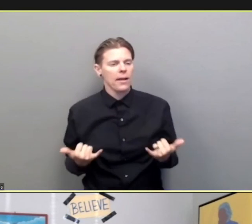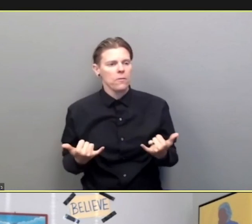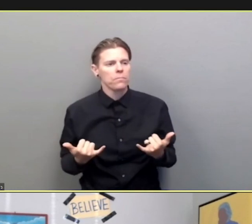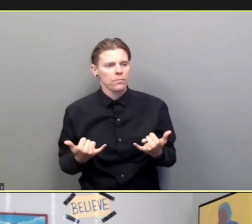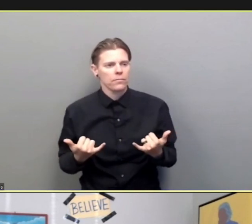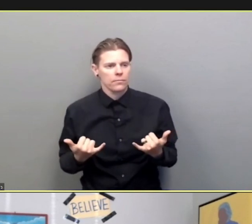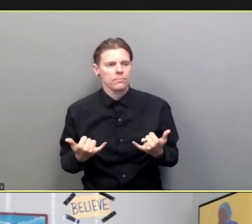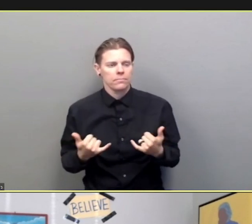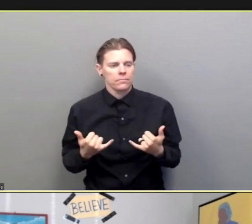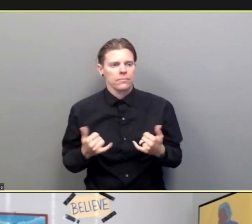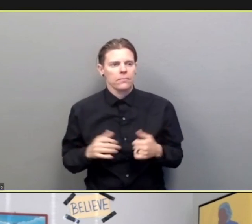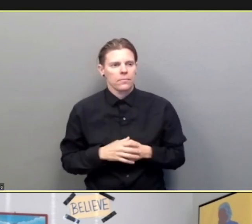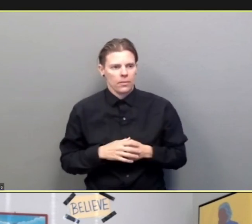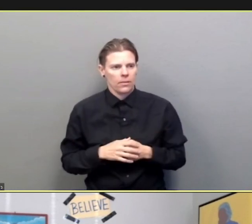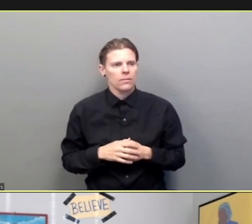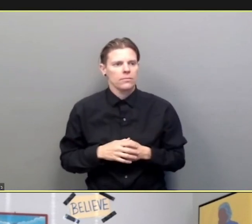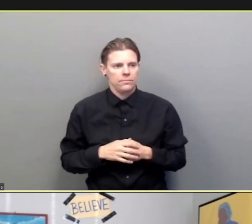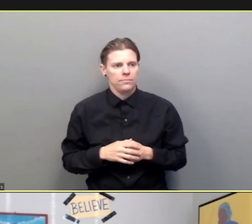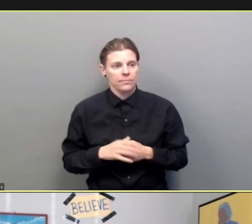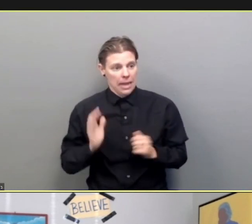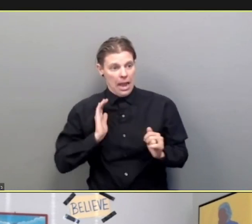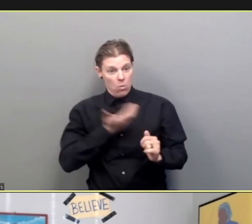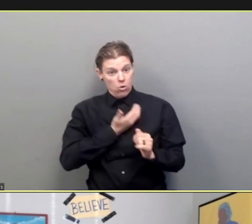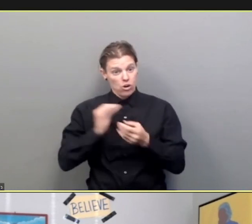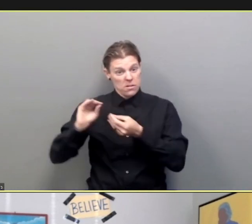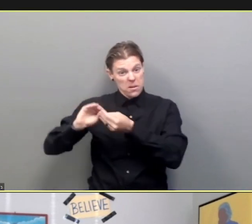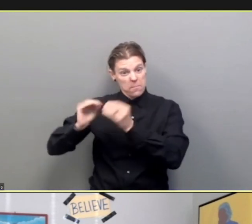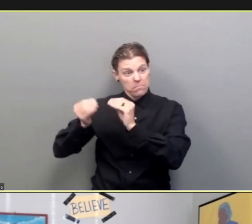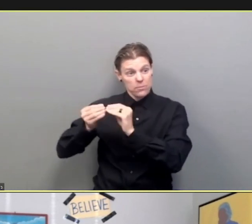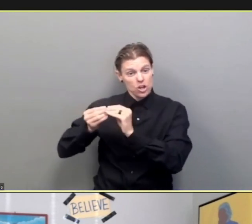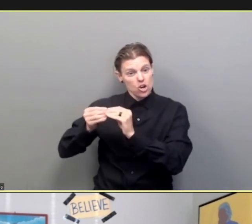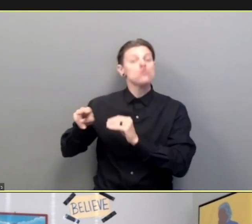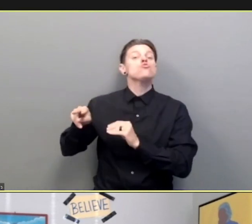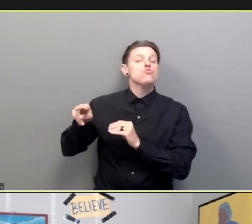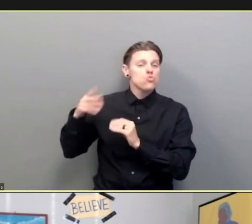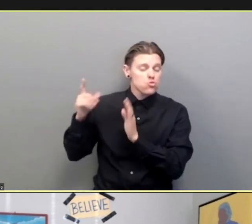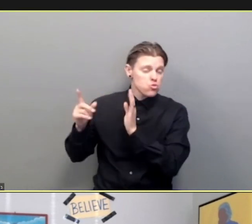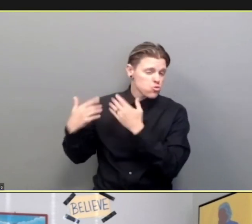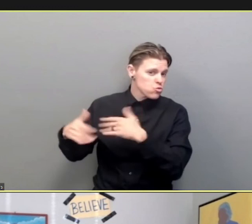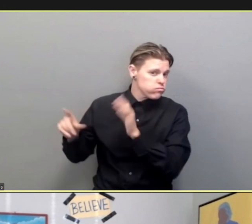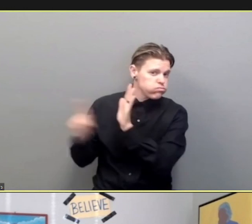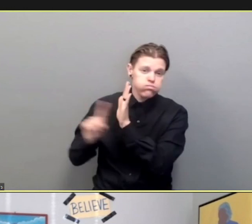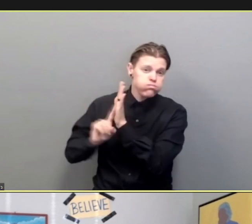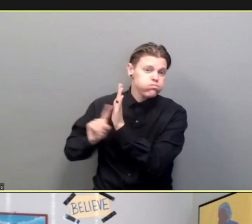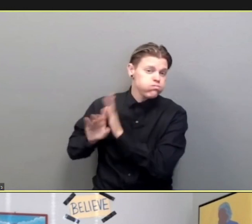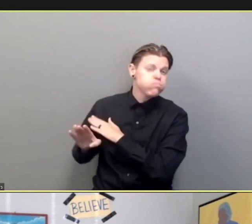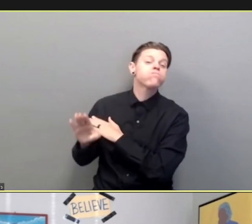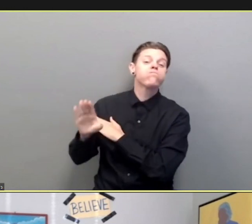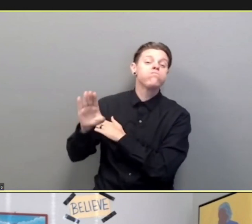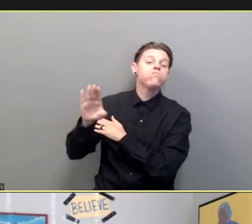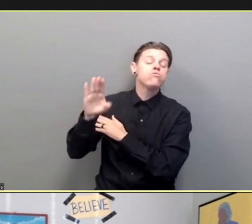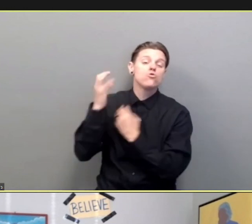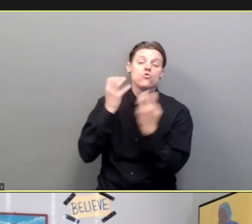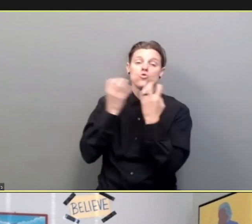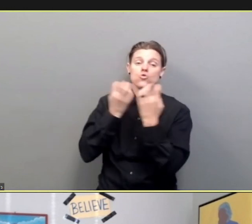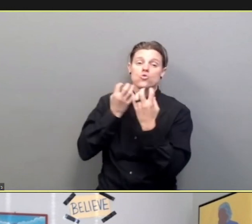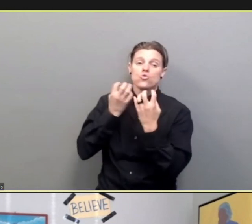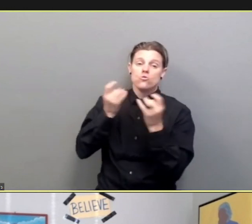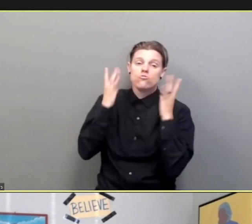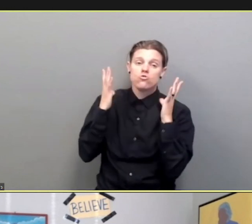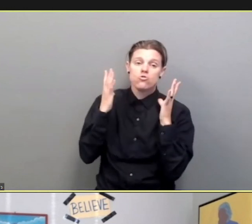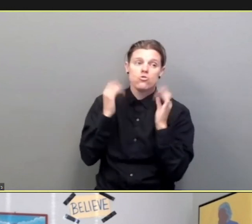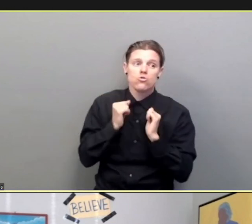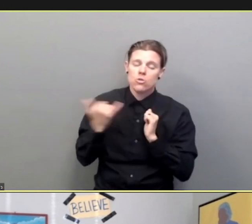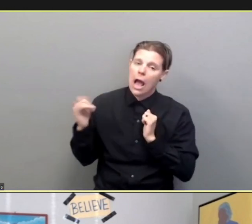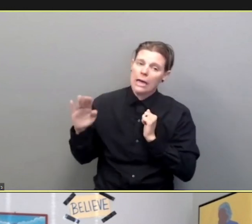we have very concerning levels of case rate and a rising incidence around us. And so I